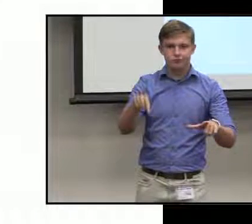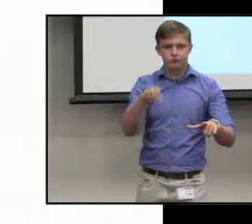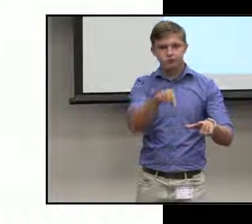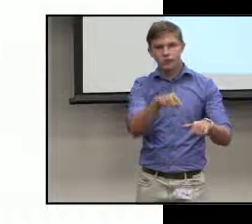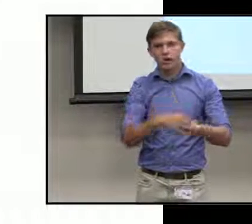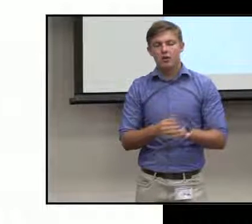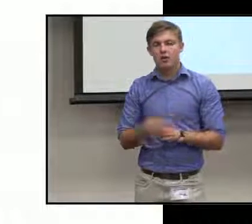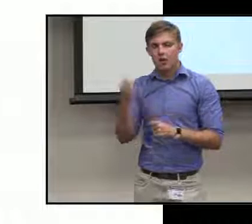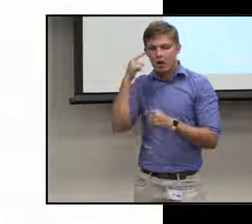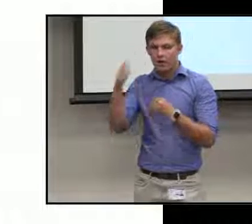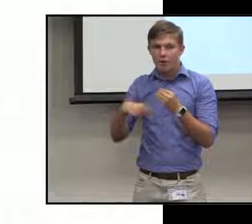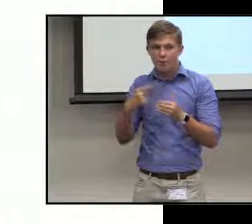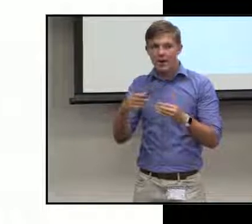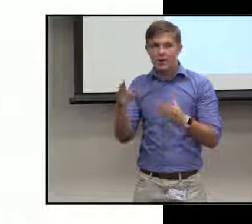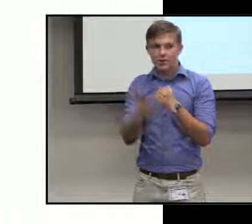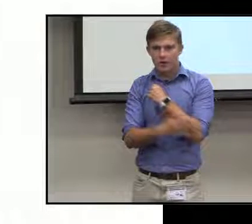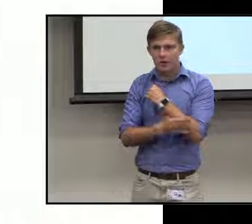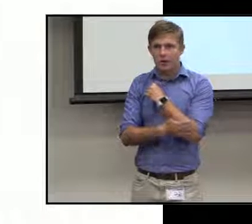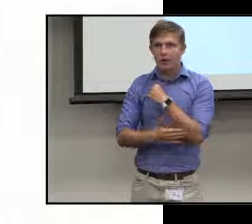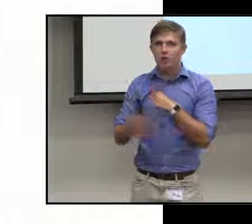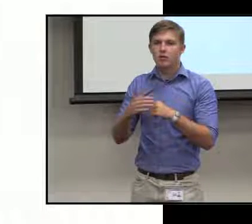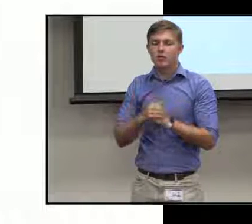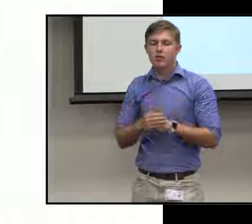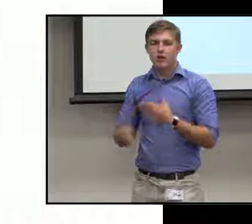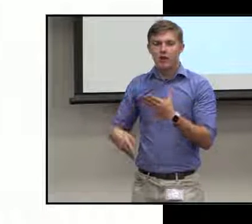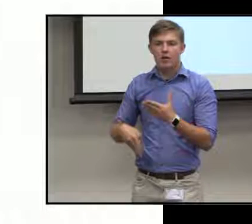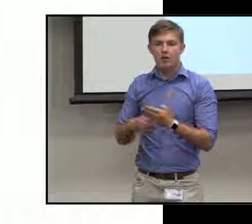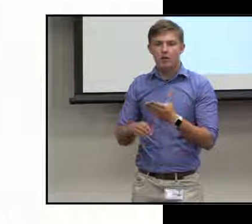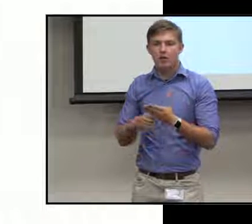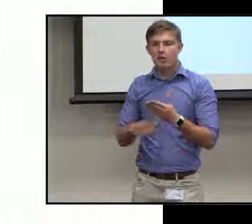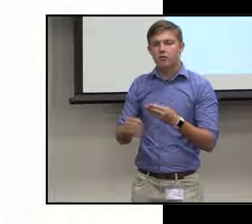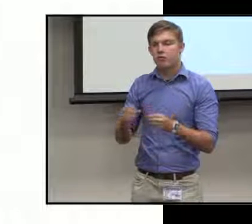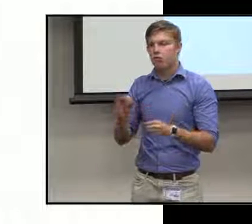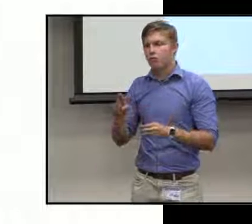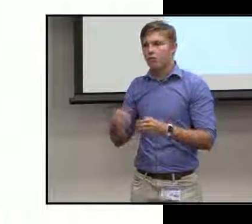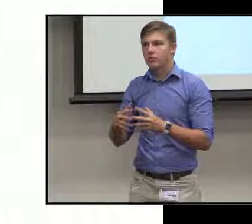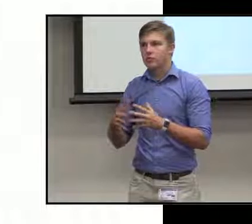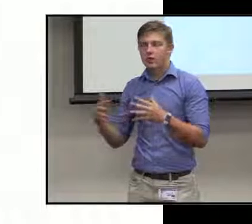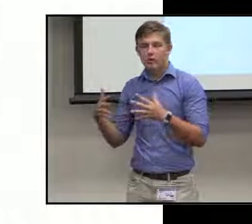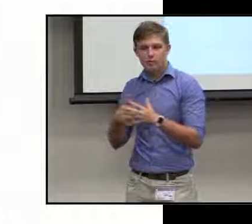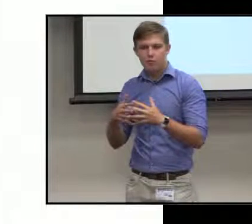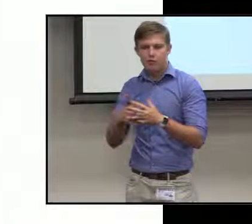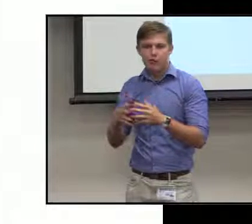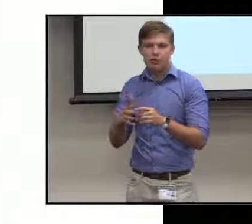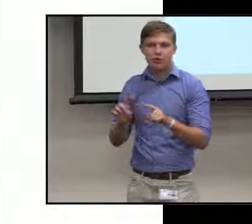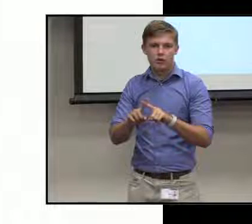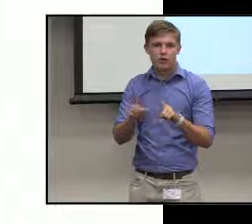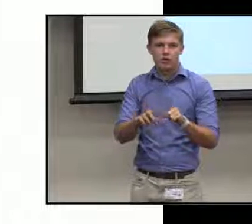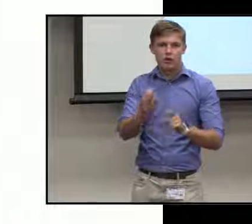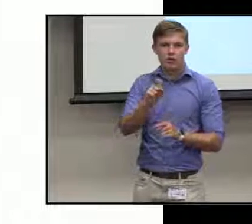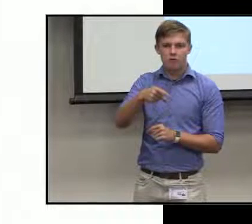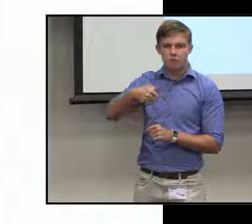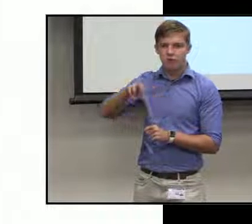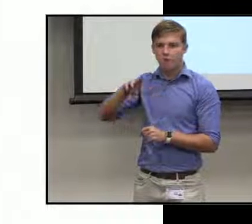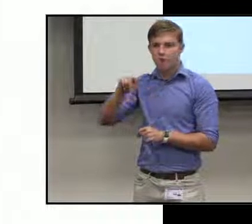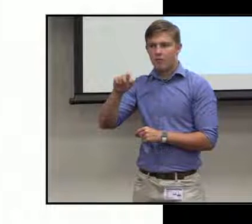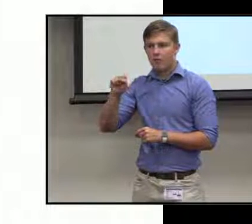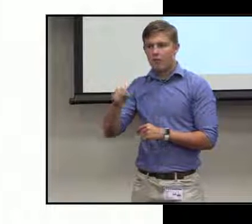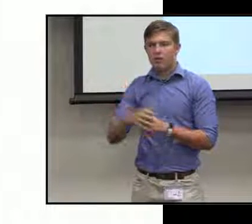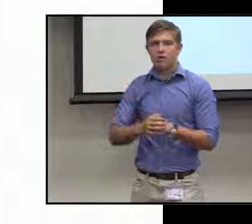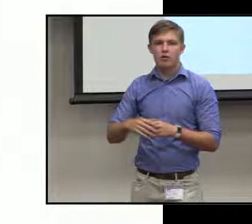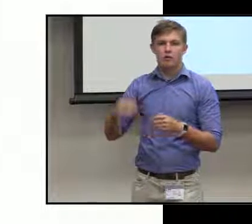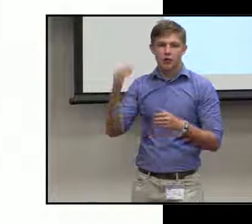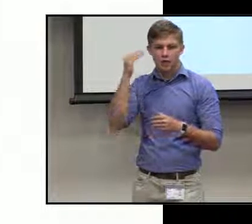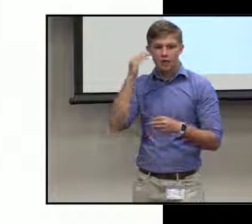know about those leaders. They know about their sports. They know some of their history. And it's a world-mindedness. But